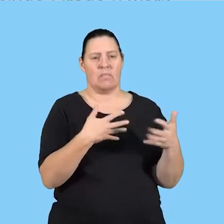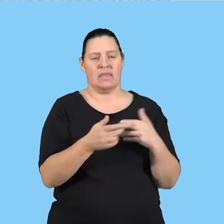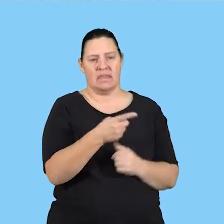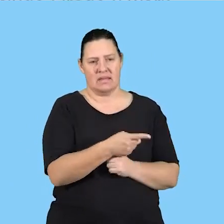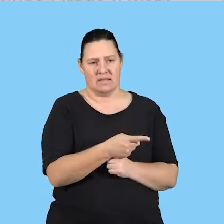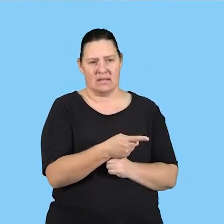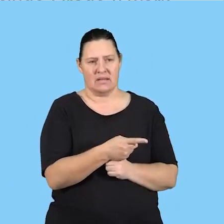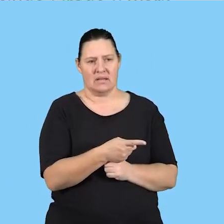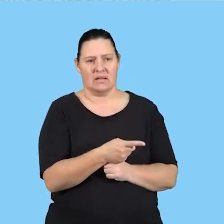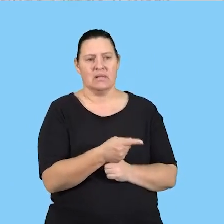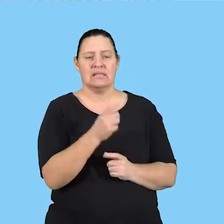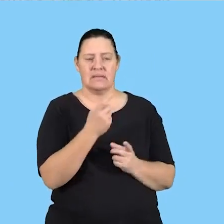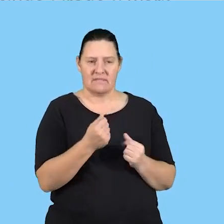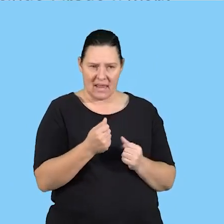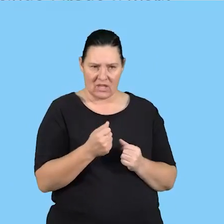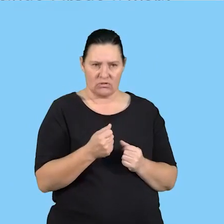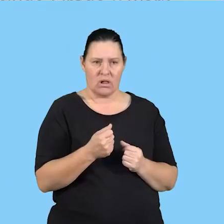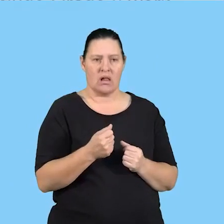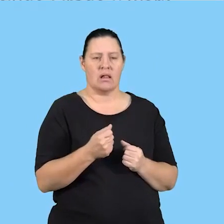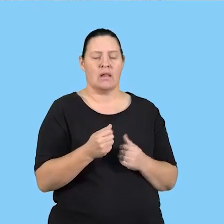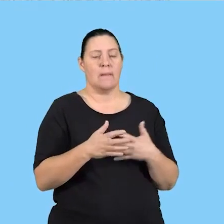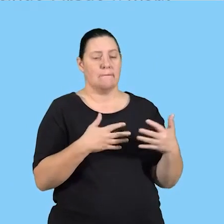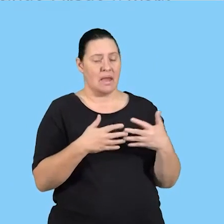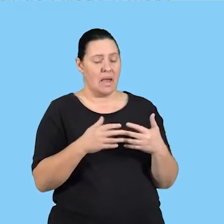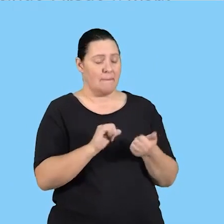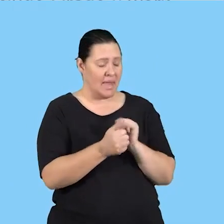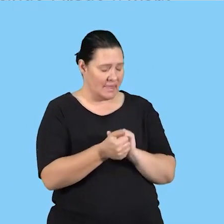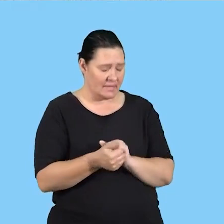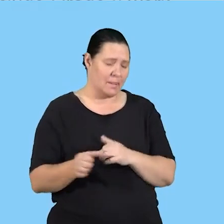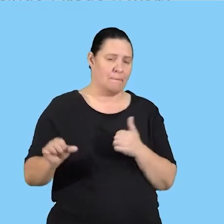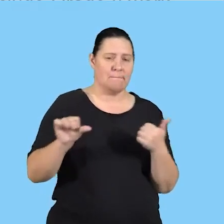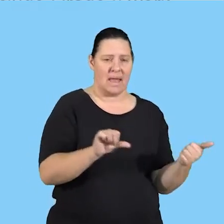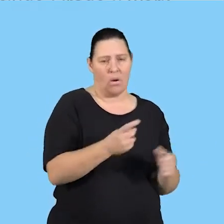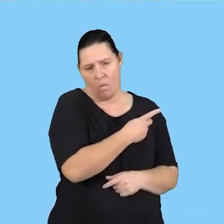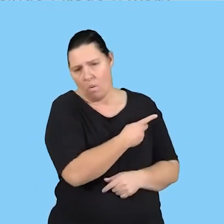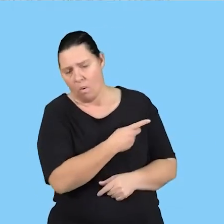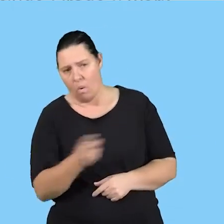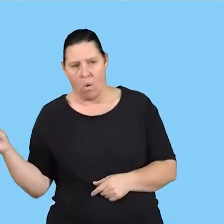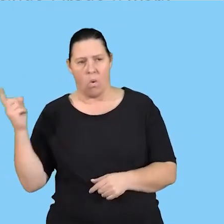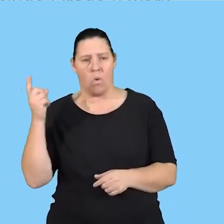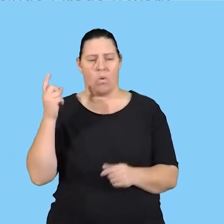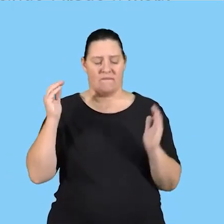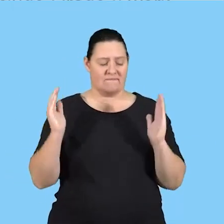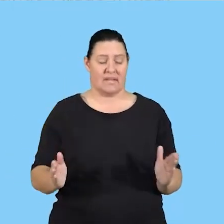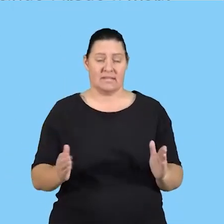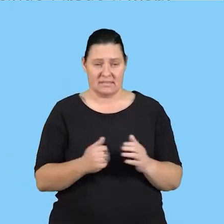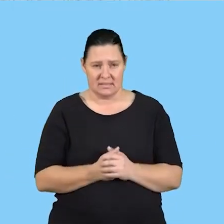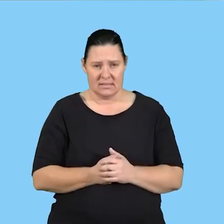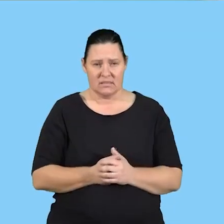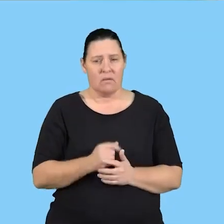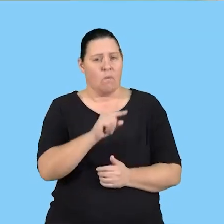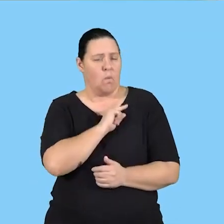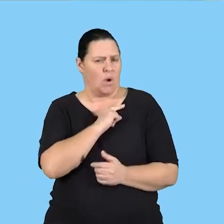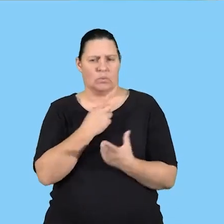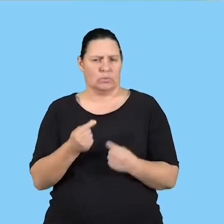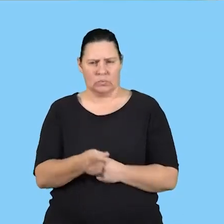maths. It is said financial maths brought back across the phase. The reason, colleagues, why